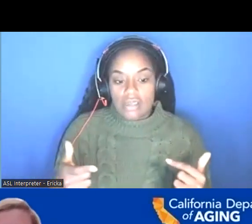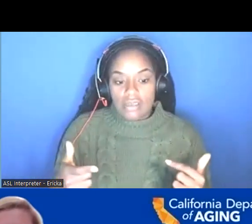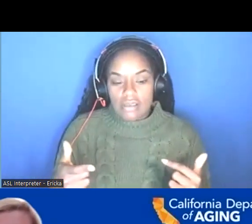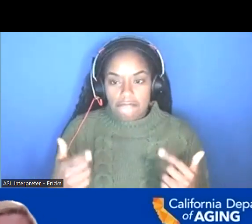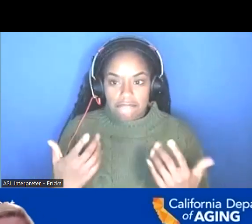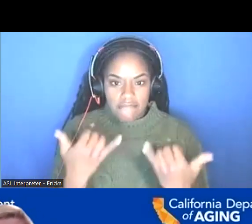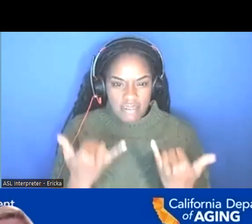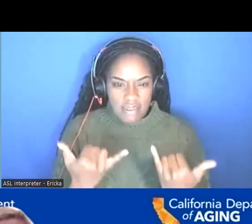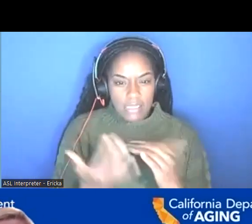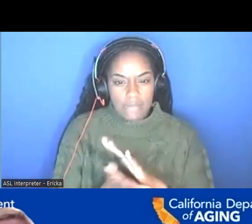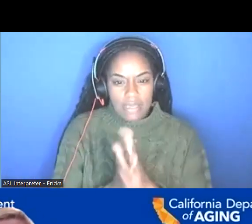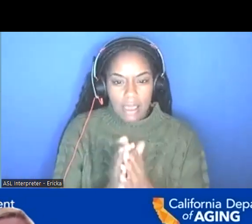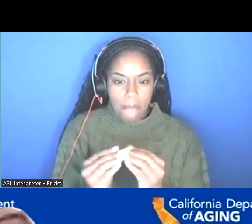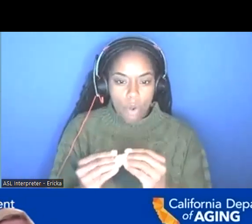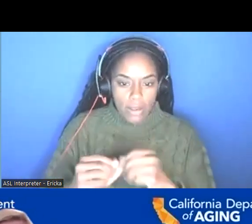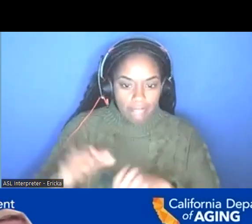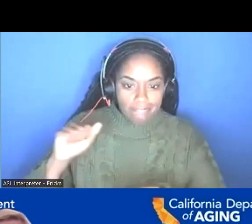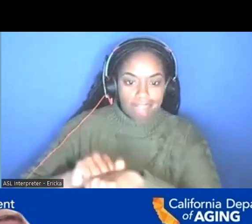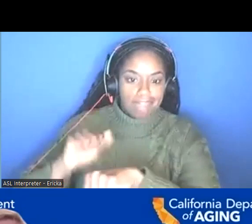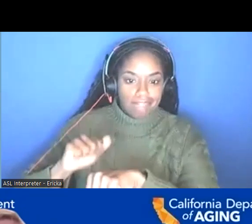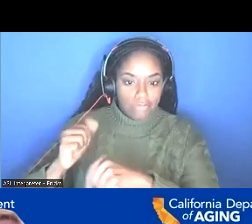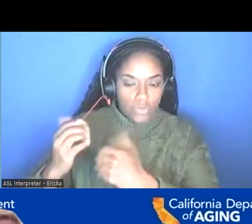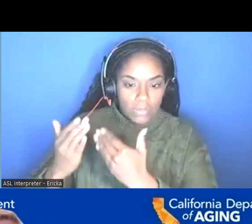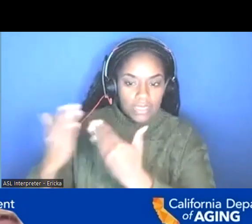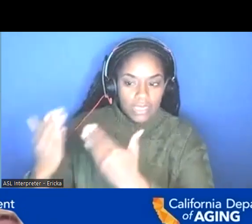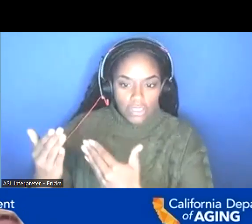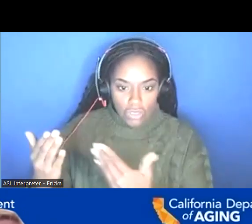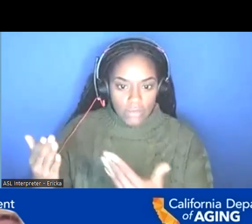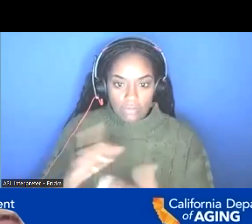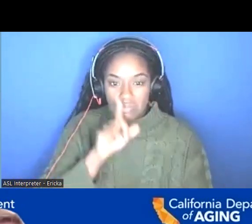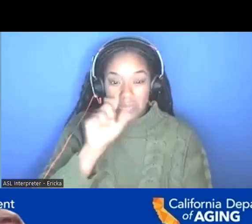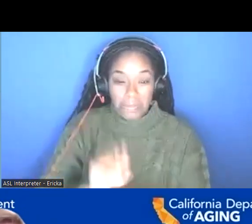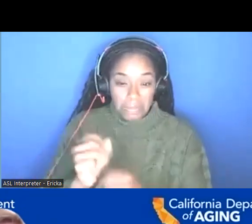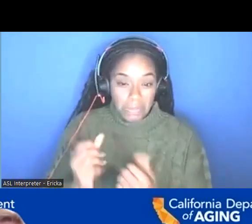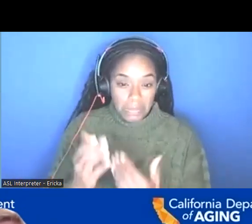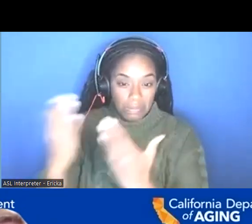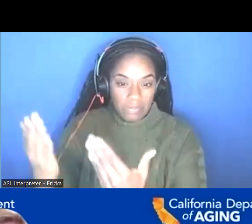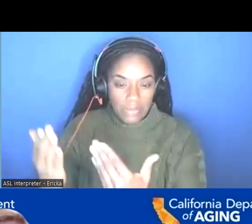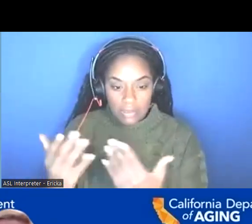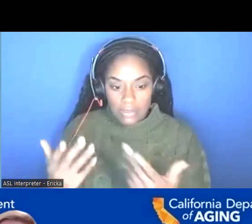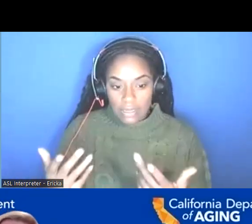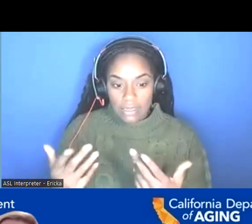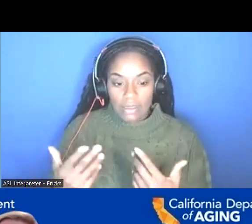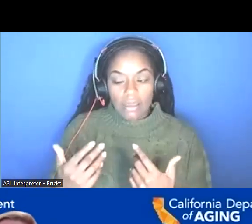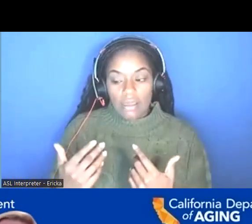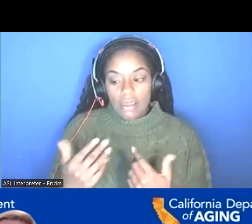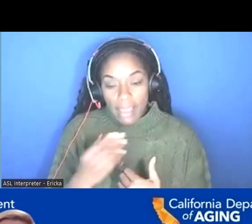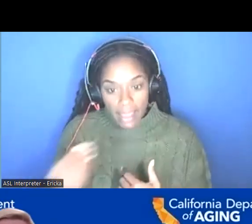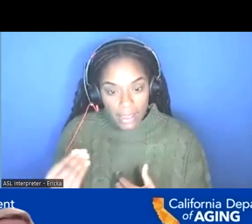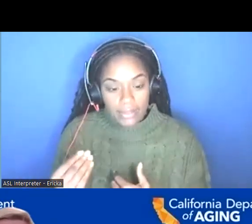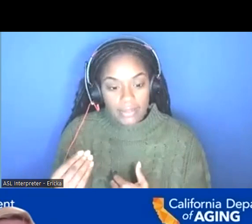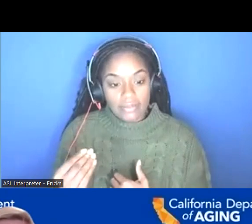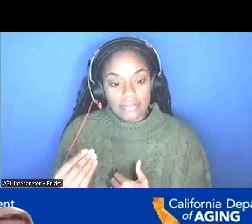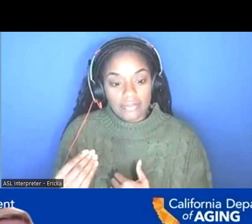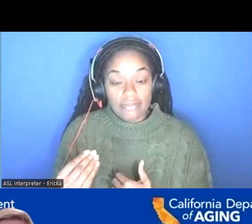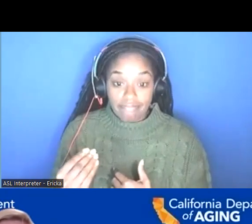concrete recommendation this year is something we tried to do. We also heard, and we heard